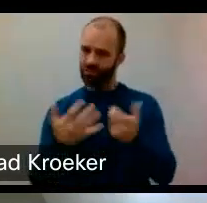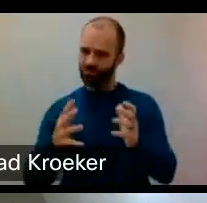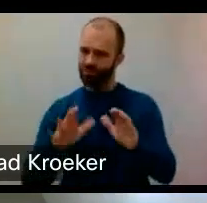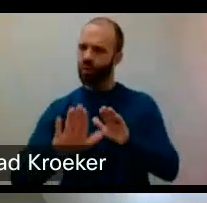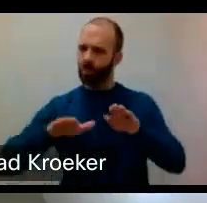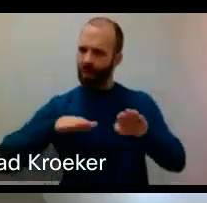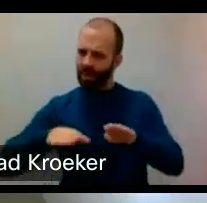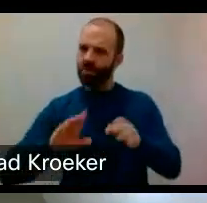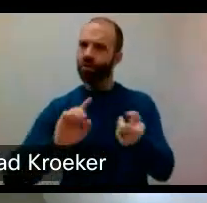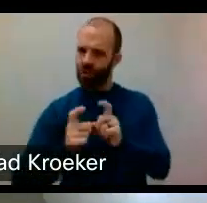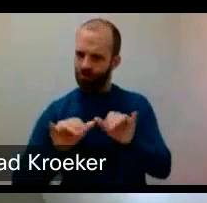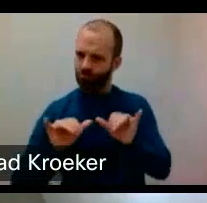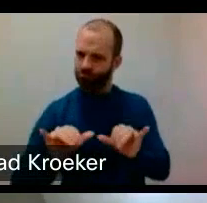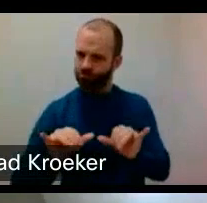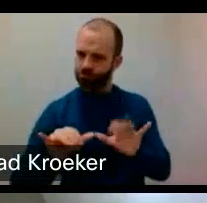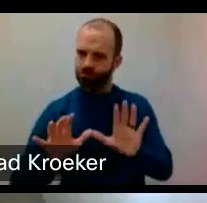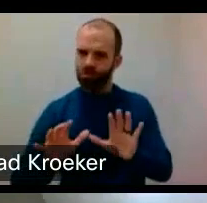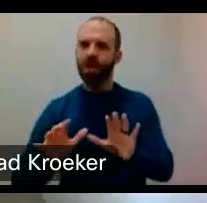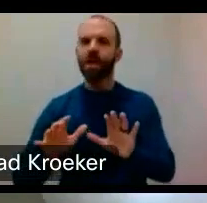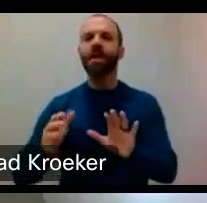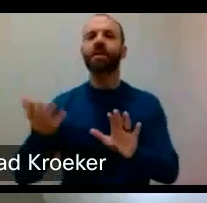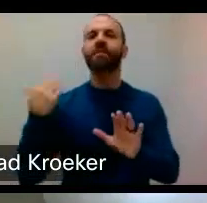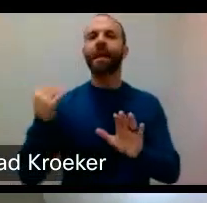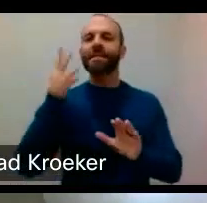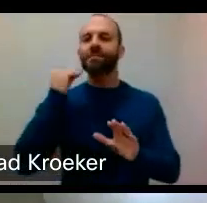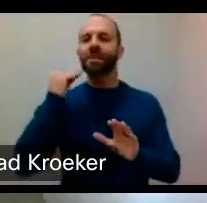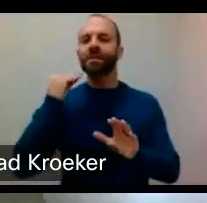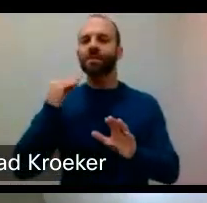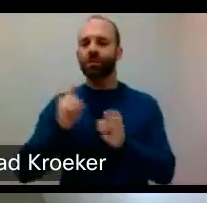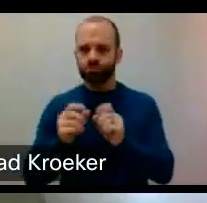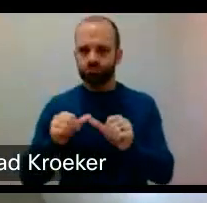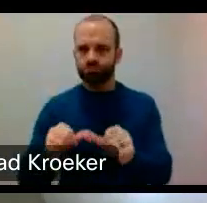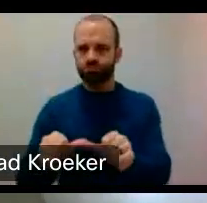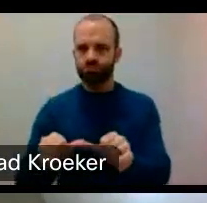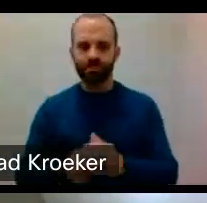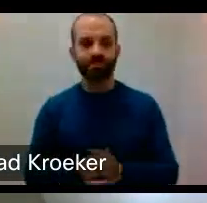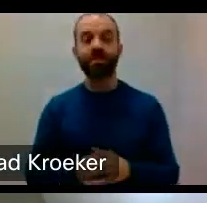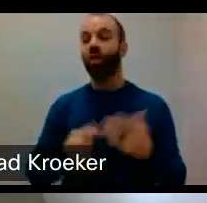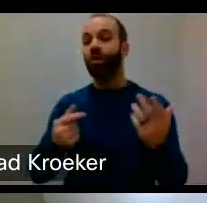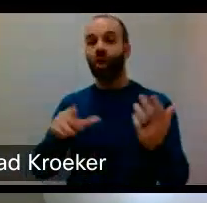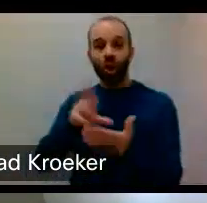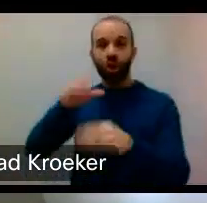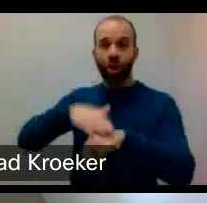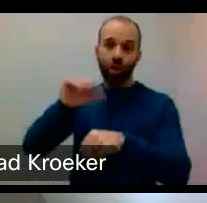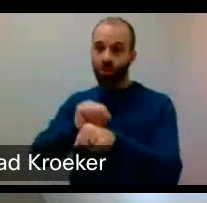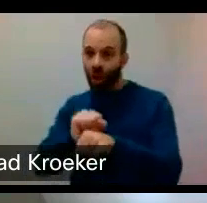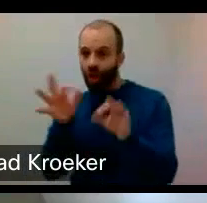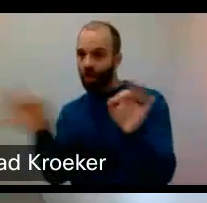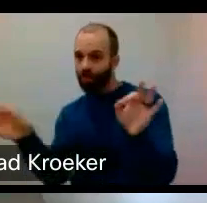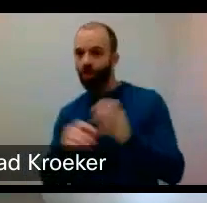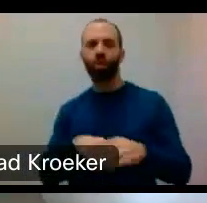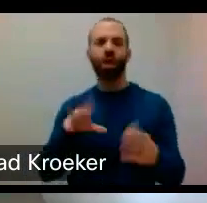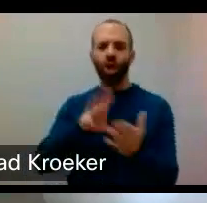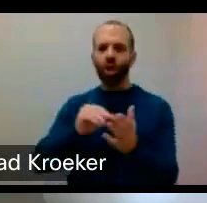behavior that it is the result of experience. You could think of phrases like learning on the job or learn as you